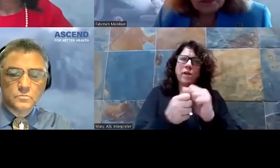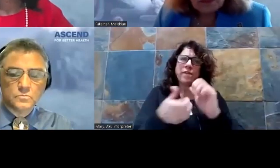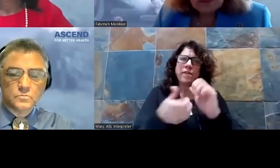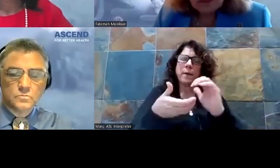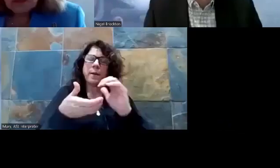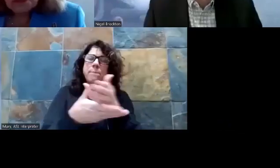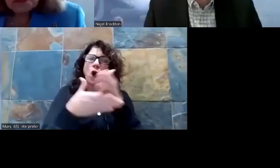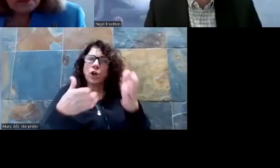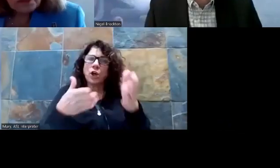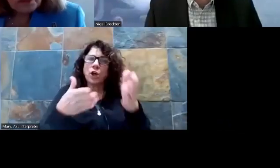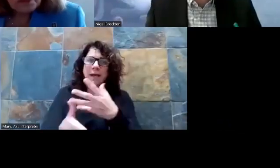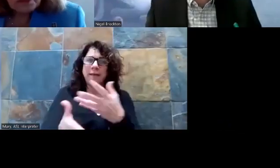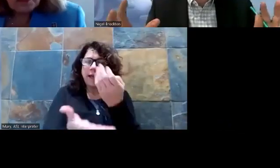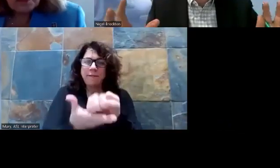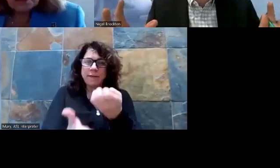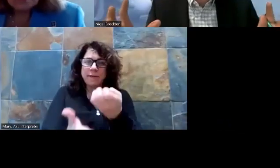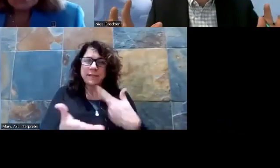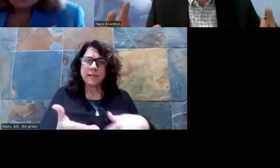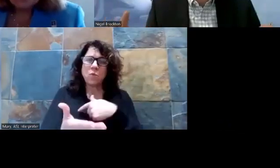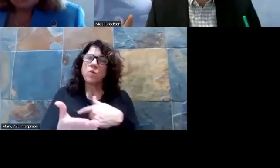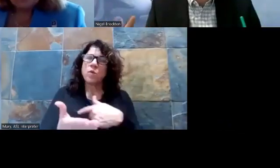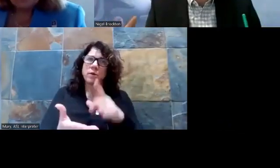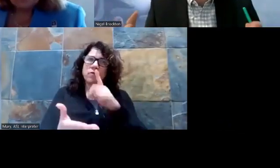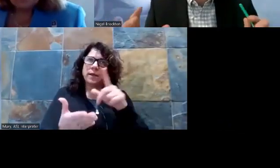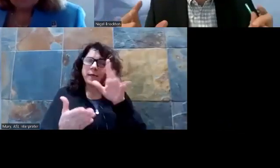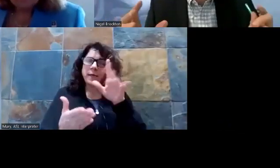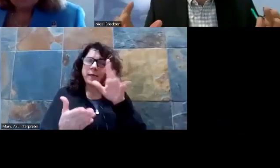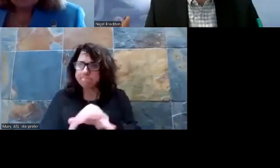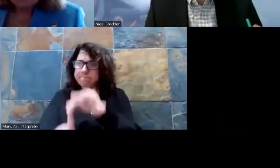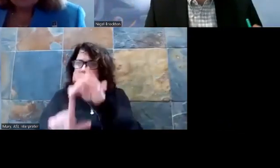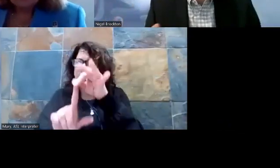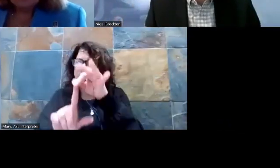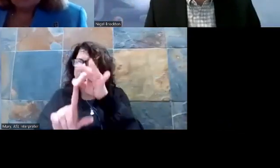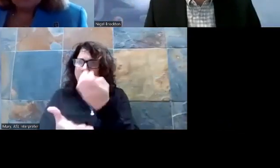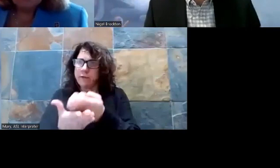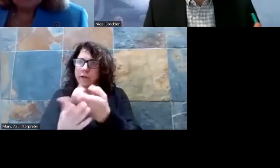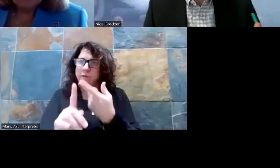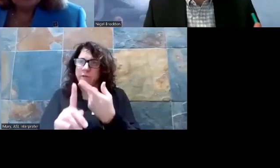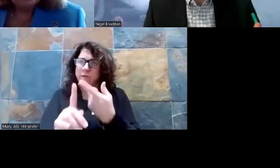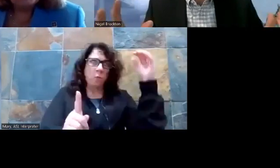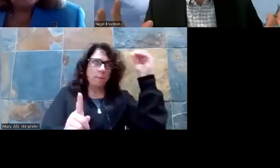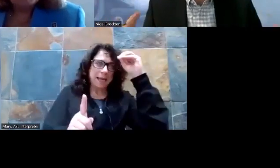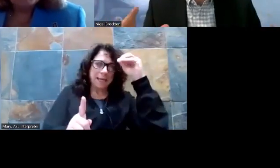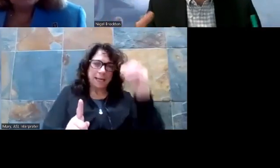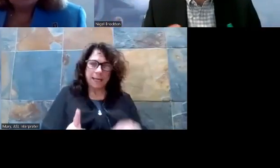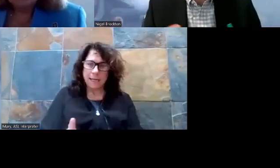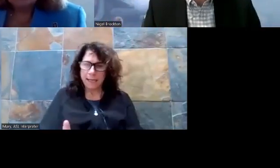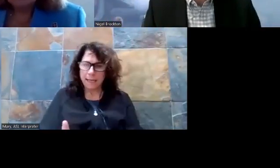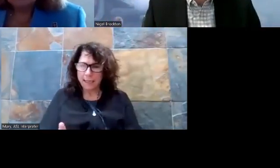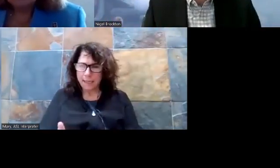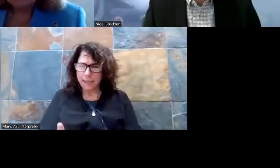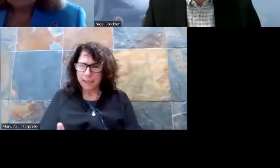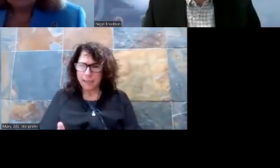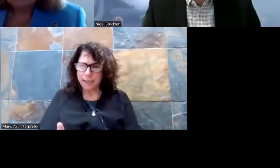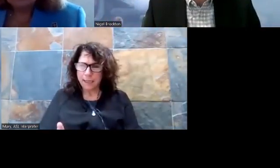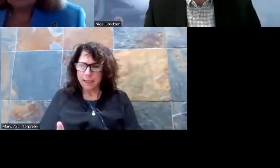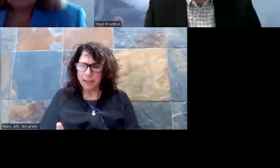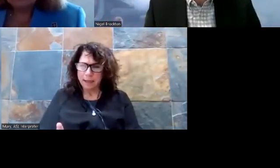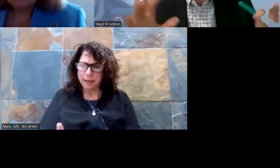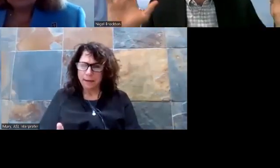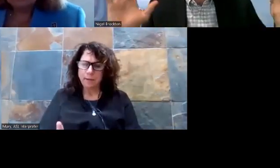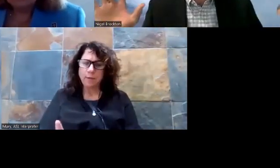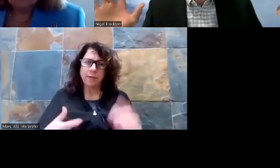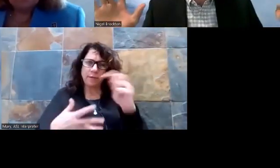The evidence that we synthesized, so really distinguishing evidence from opinion, on the role of these risk